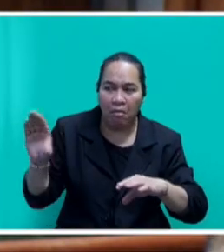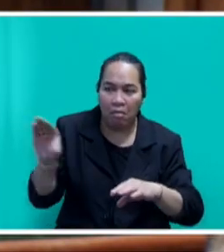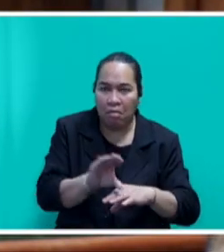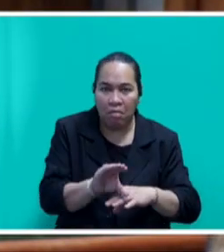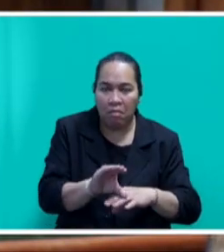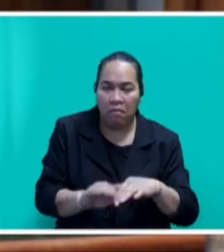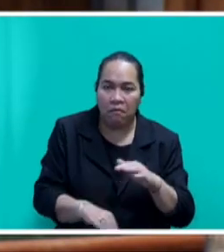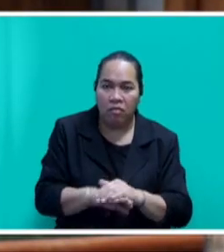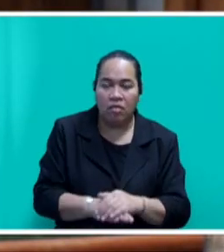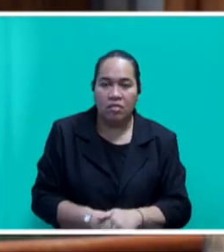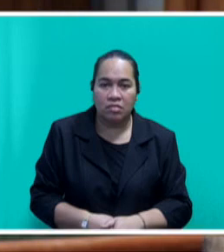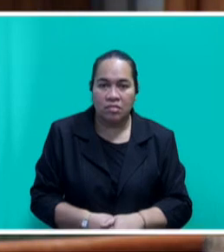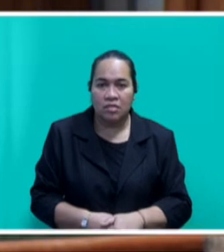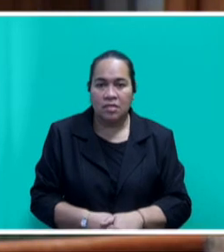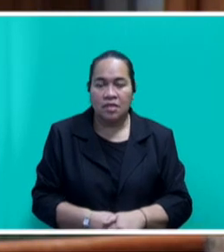for the